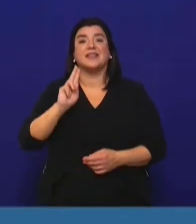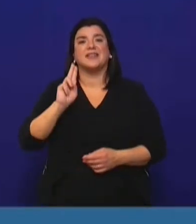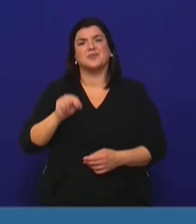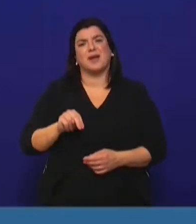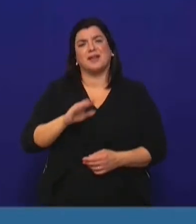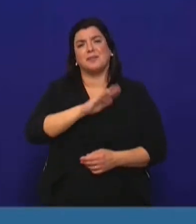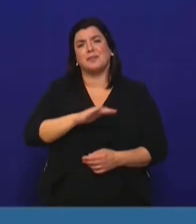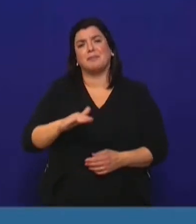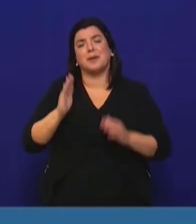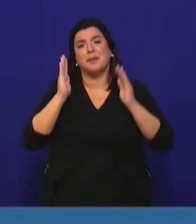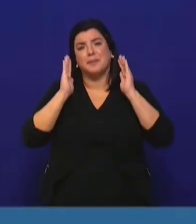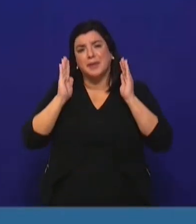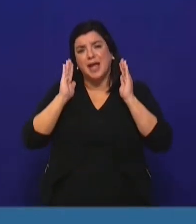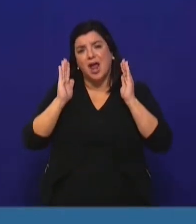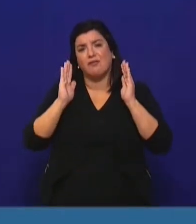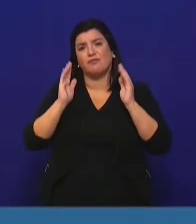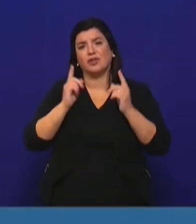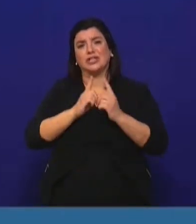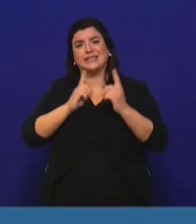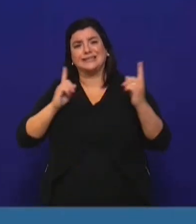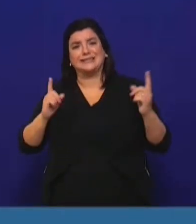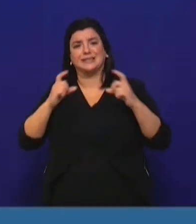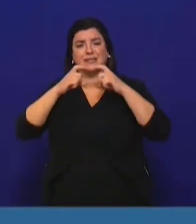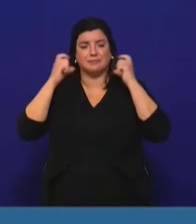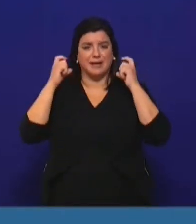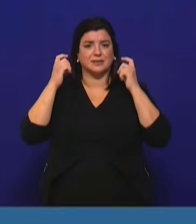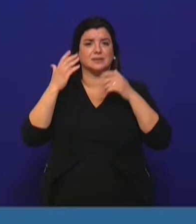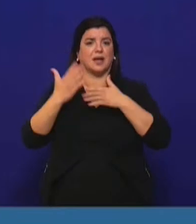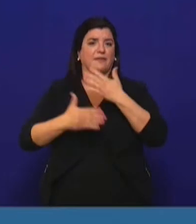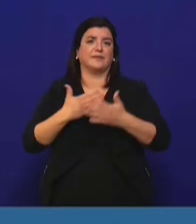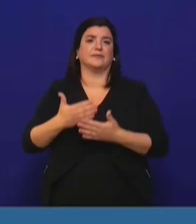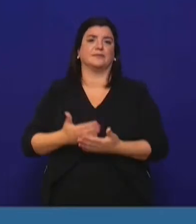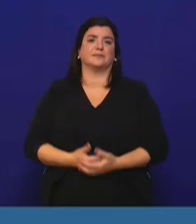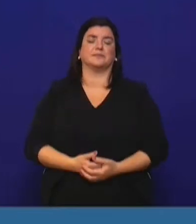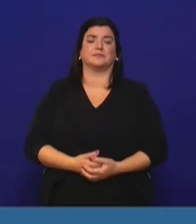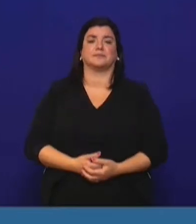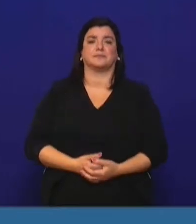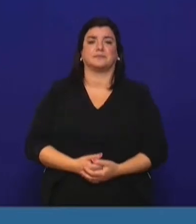preventive precautions that we have in place. Thank you.